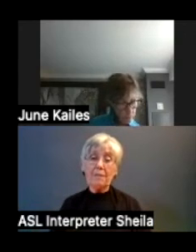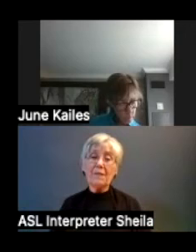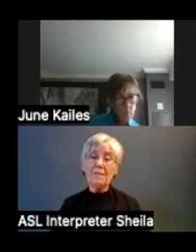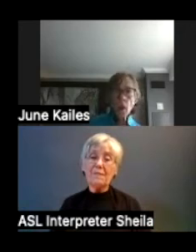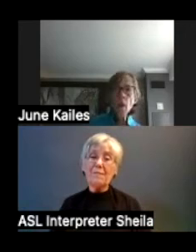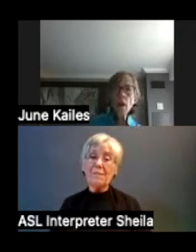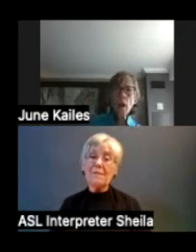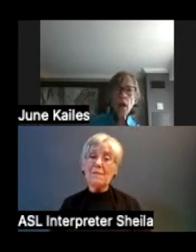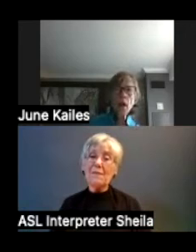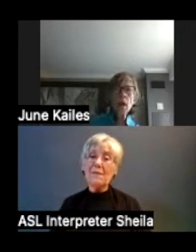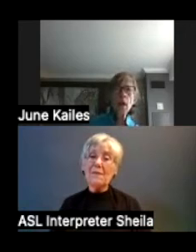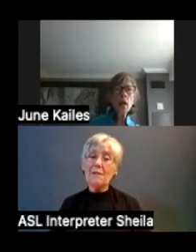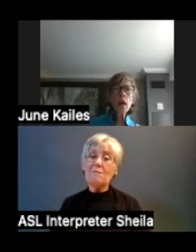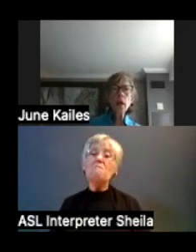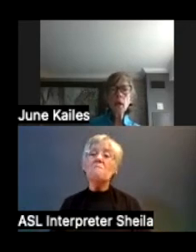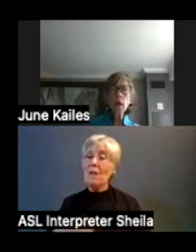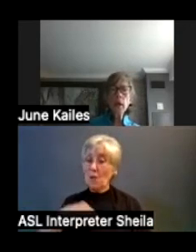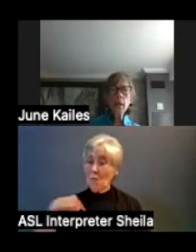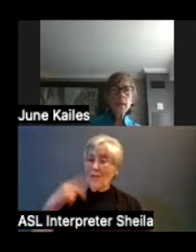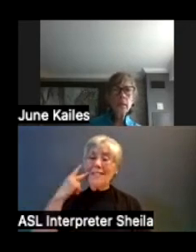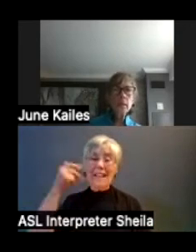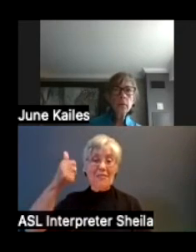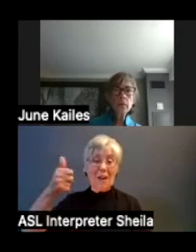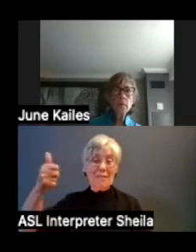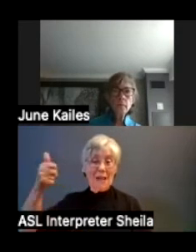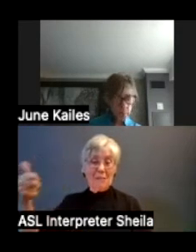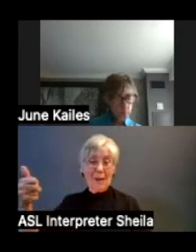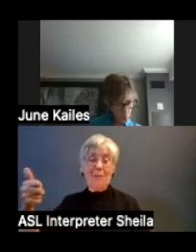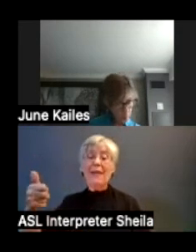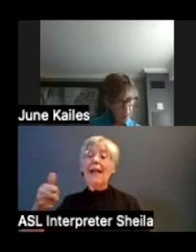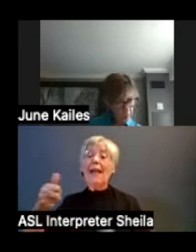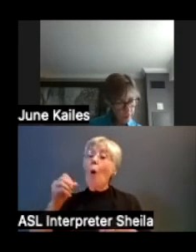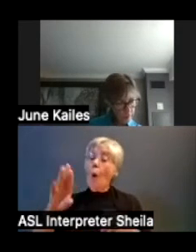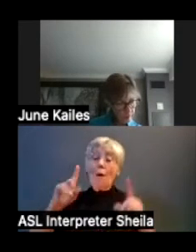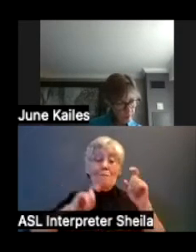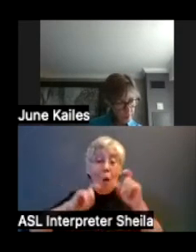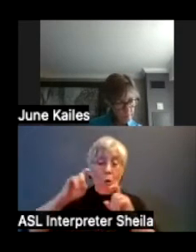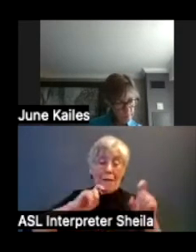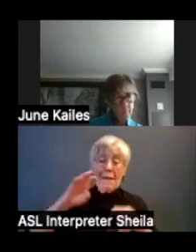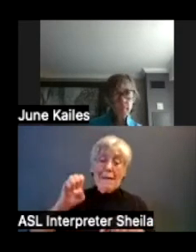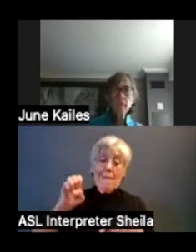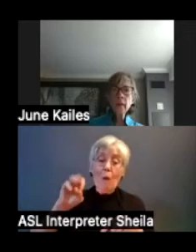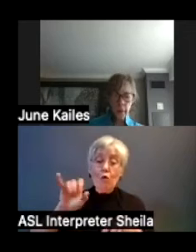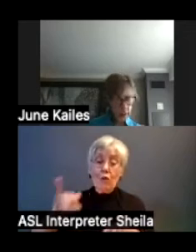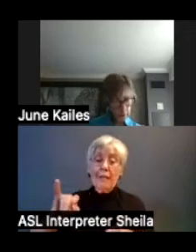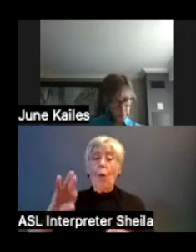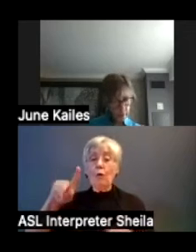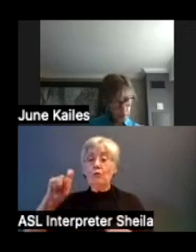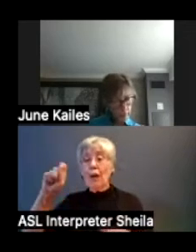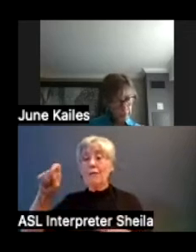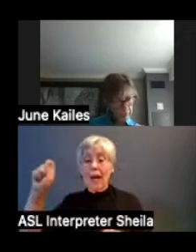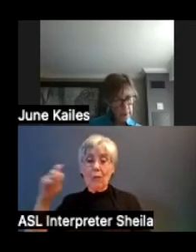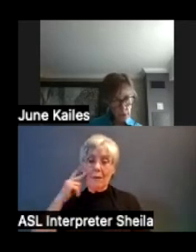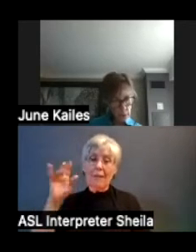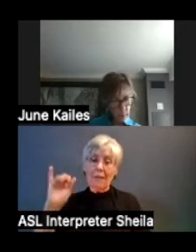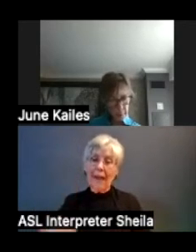June, we're seeing some thumbs up in emoji screens or check marks. Marcia in the chat. Good.